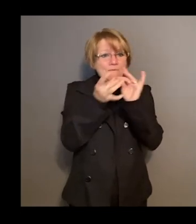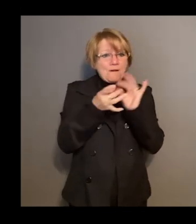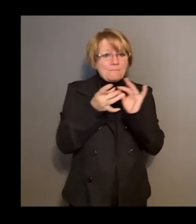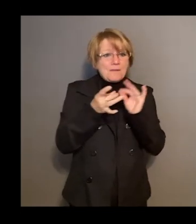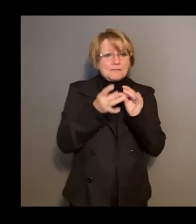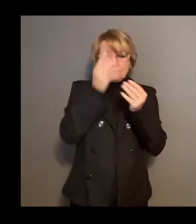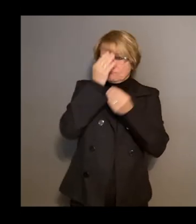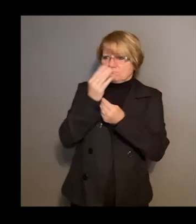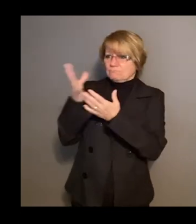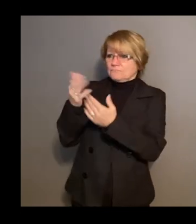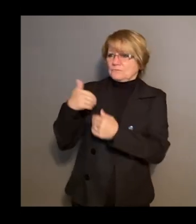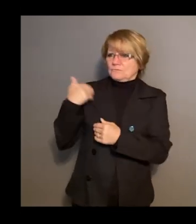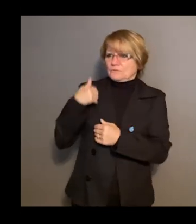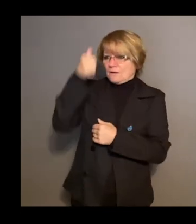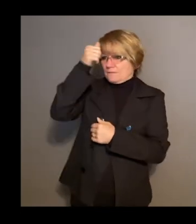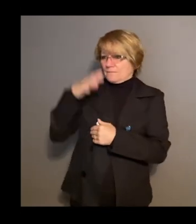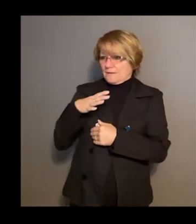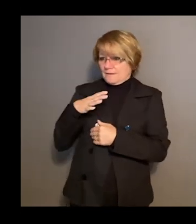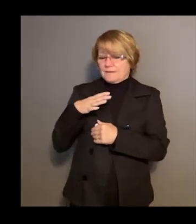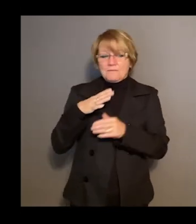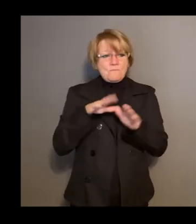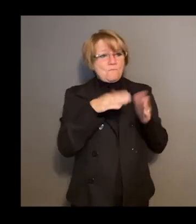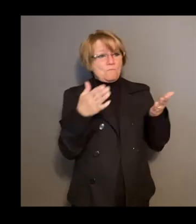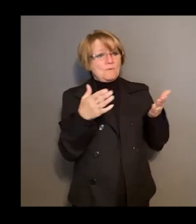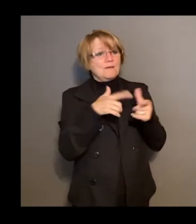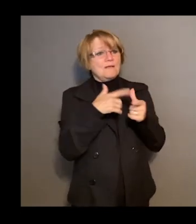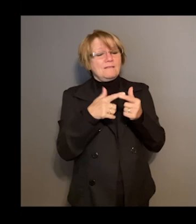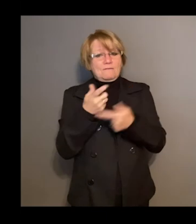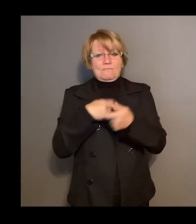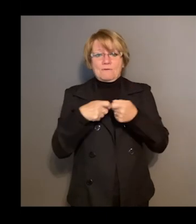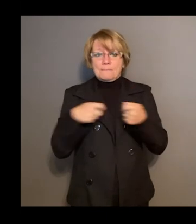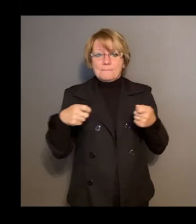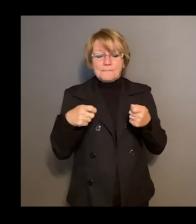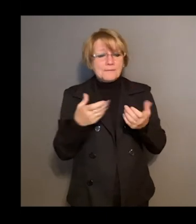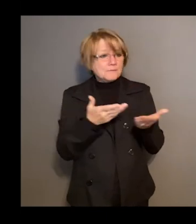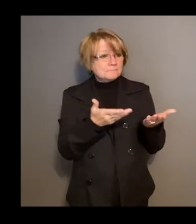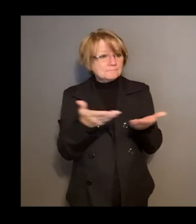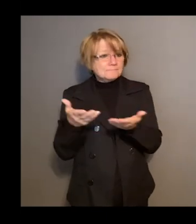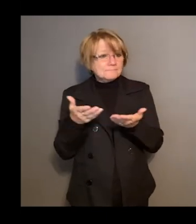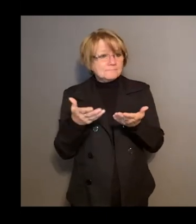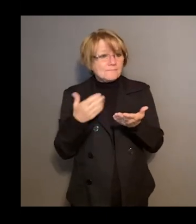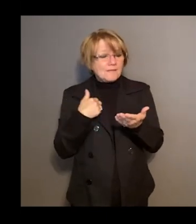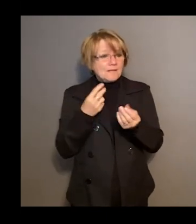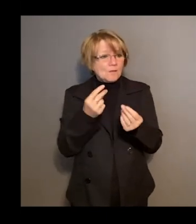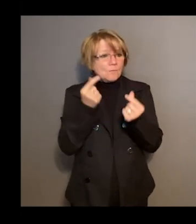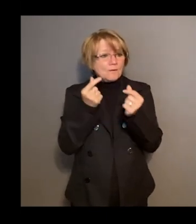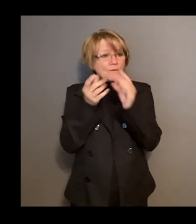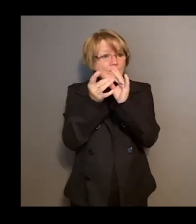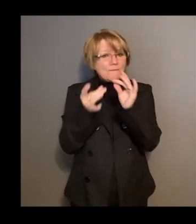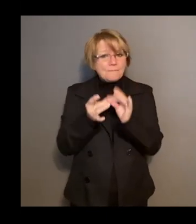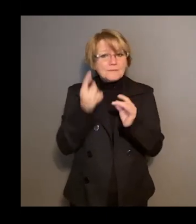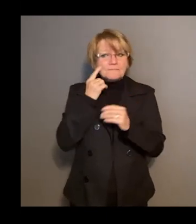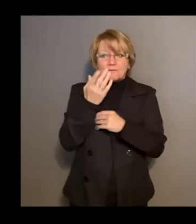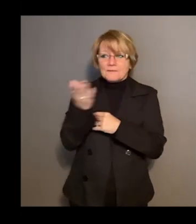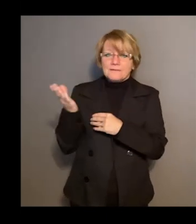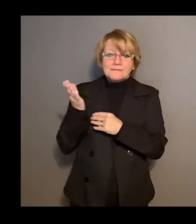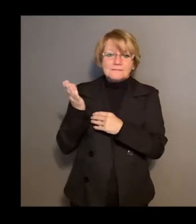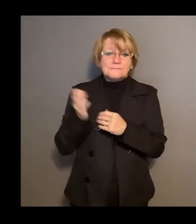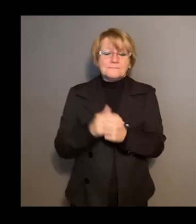like to say to the young men, I'll open it up. And after that, we will wrap up right now. So any quick comments for these young